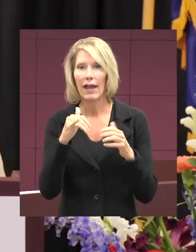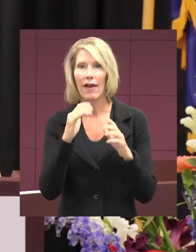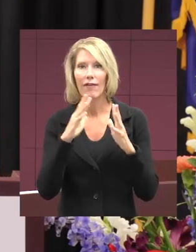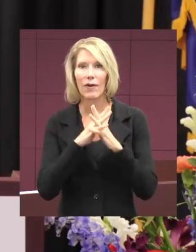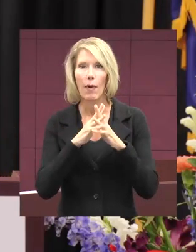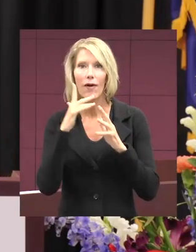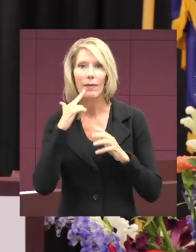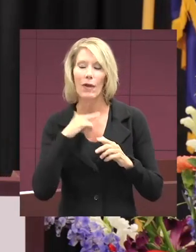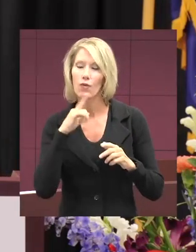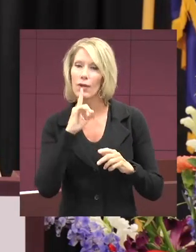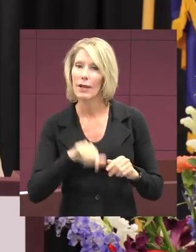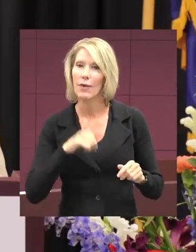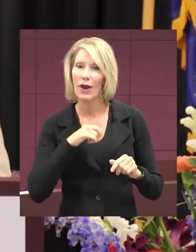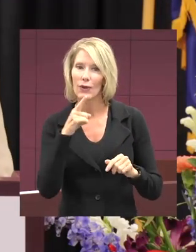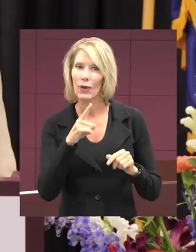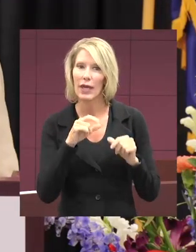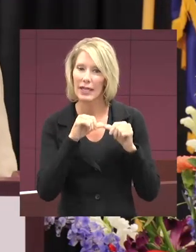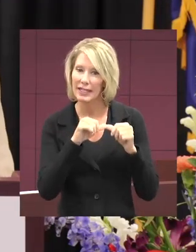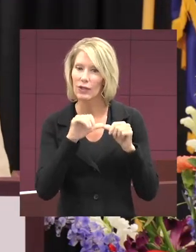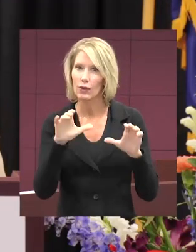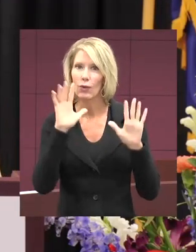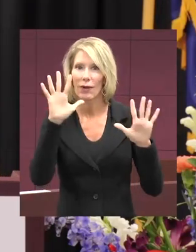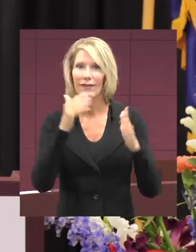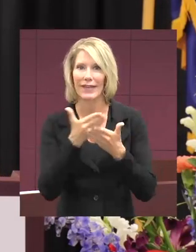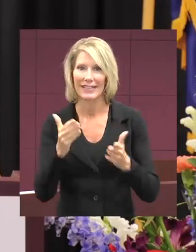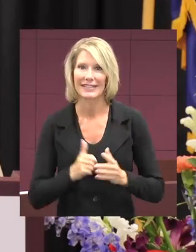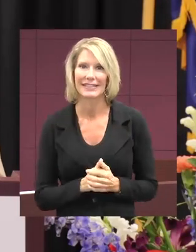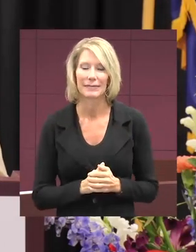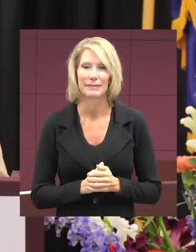I'm very proud of you guys. Continue to do great things.